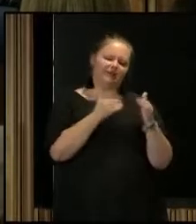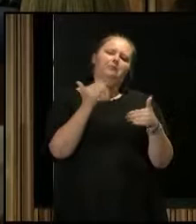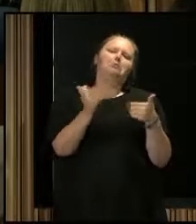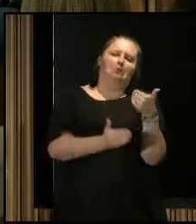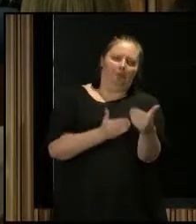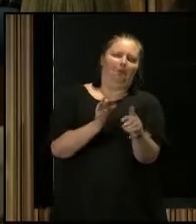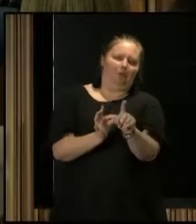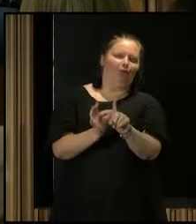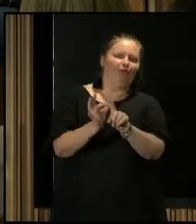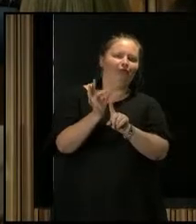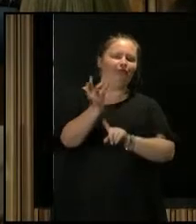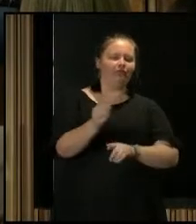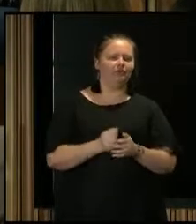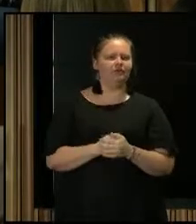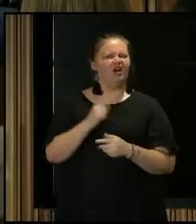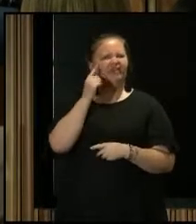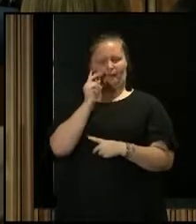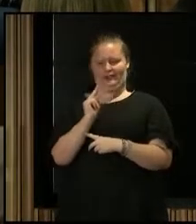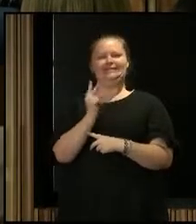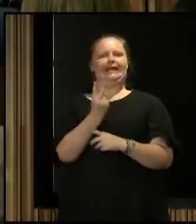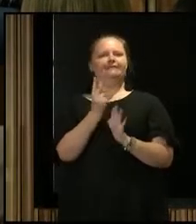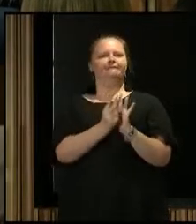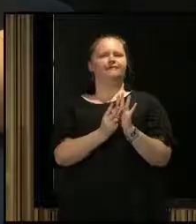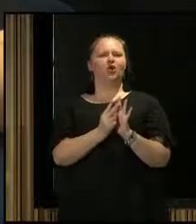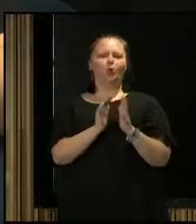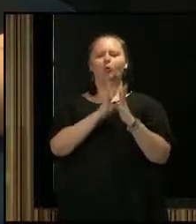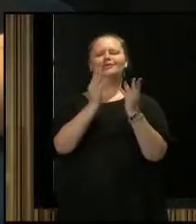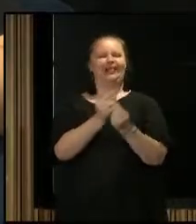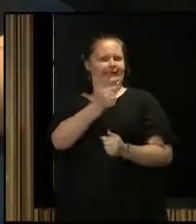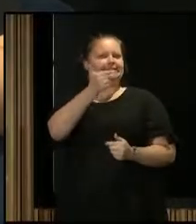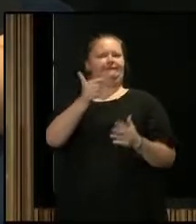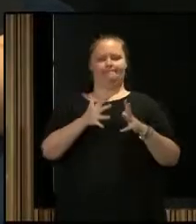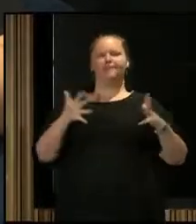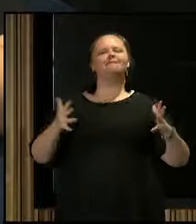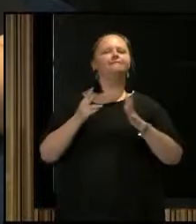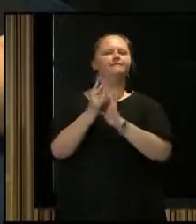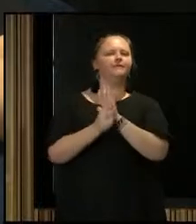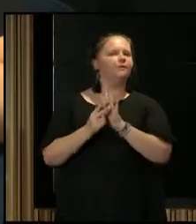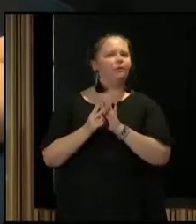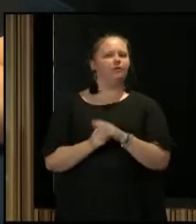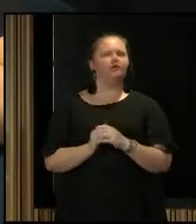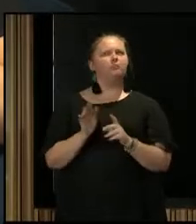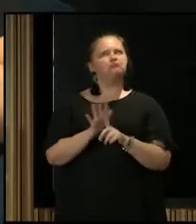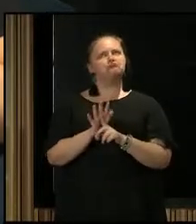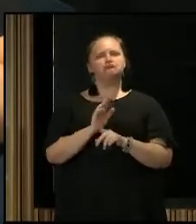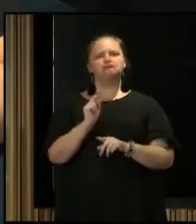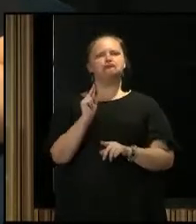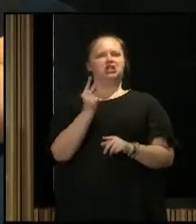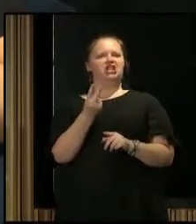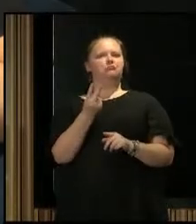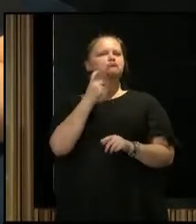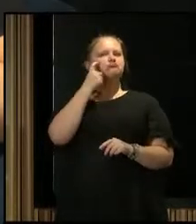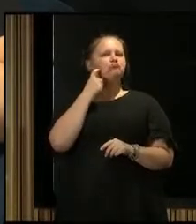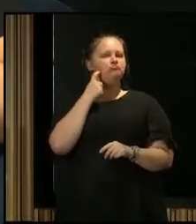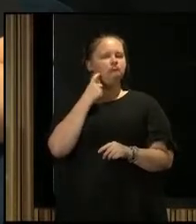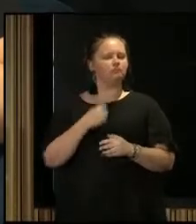But I think from about the second one in, we did about 7 really big ones, I think. From about the second couch choir in, we